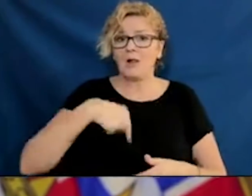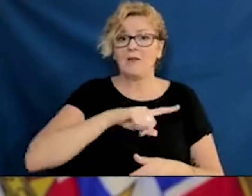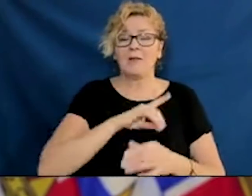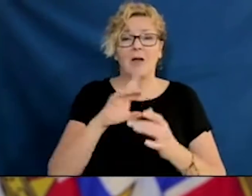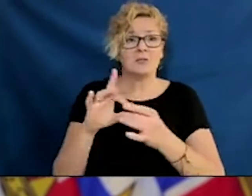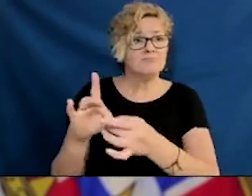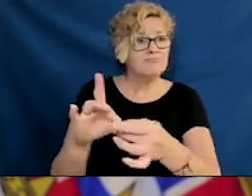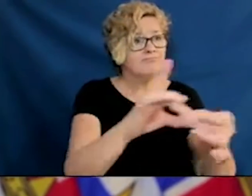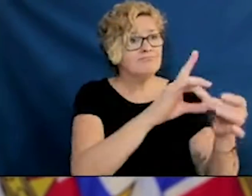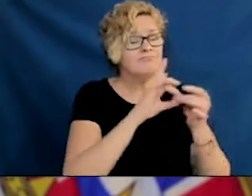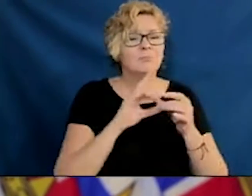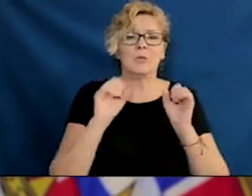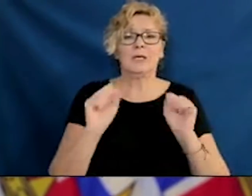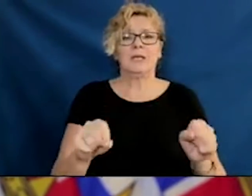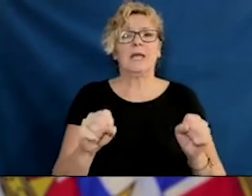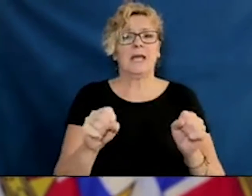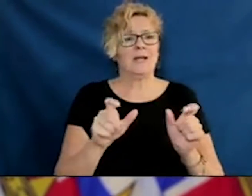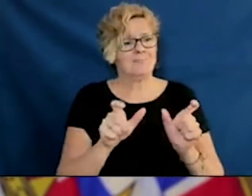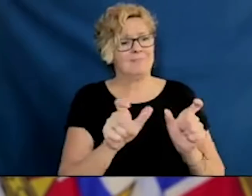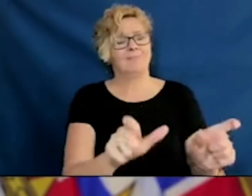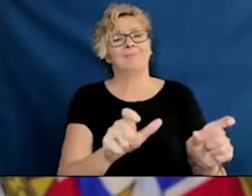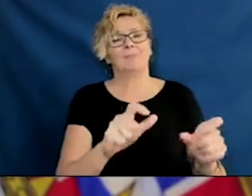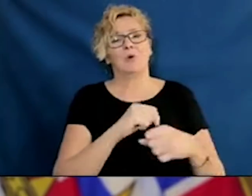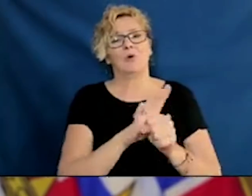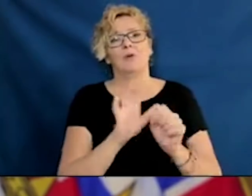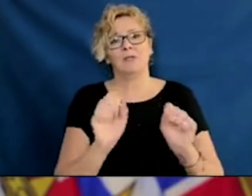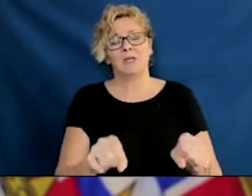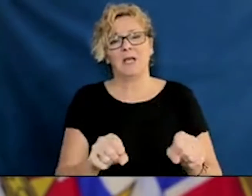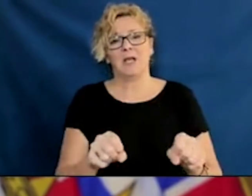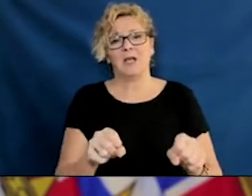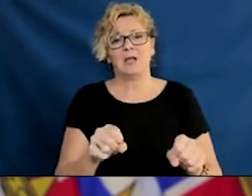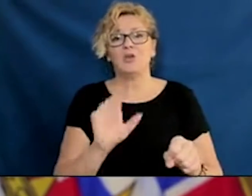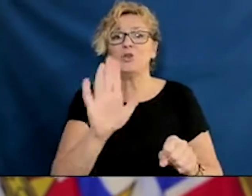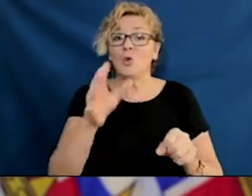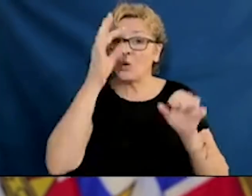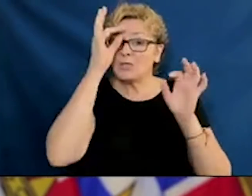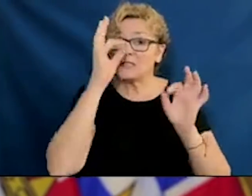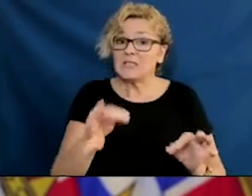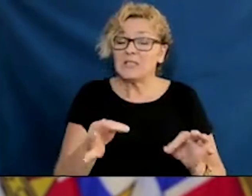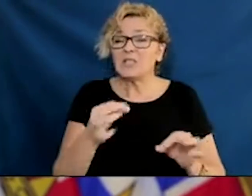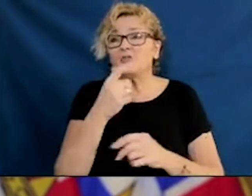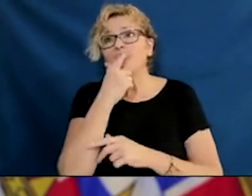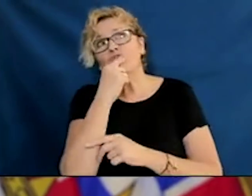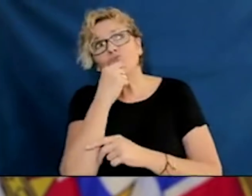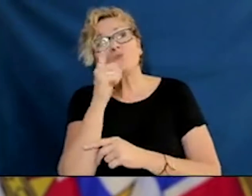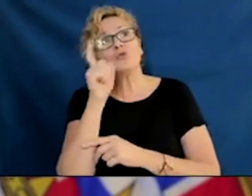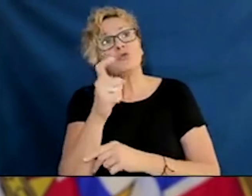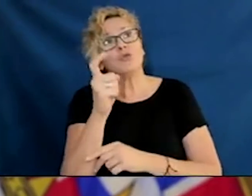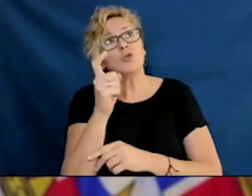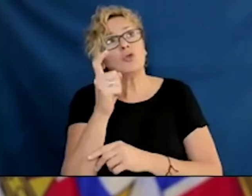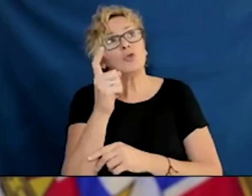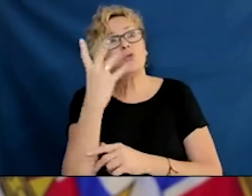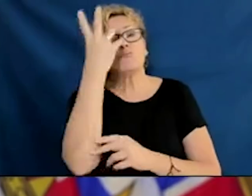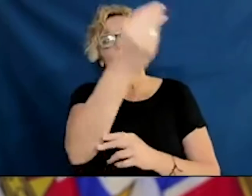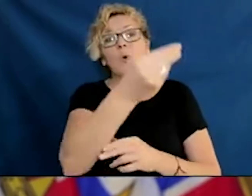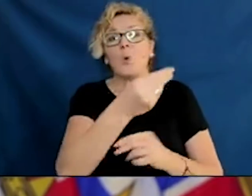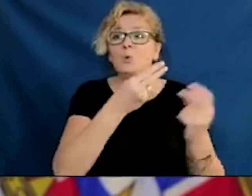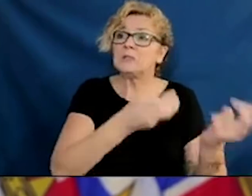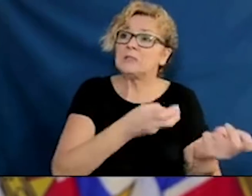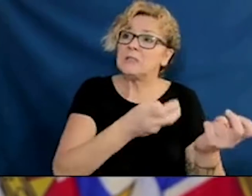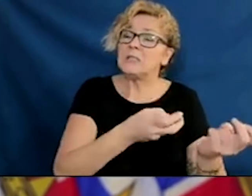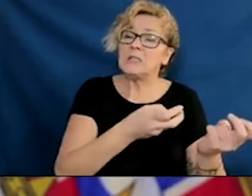for a day skiing at your local mountain, what you do at work, or how you shop for groceries, what each of us